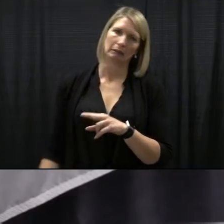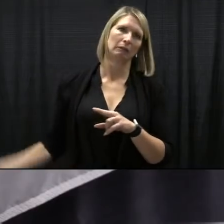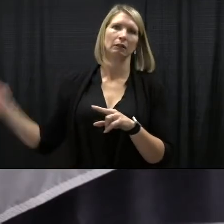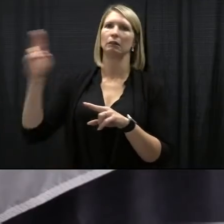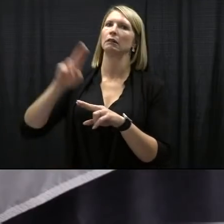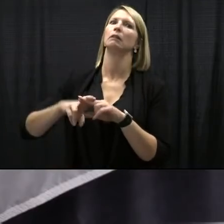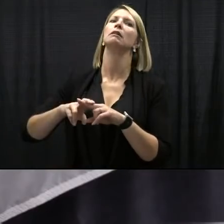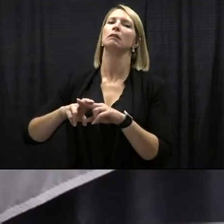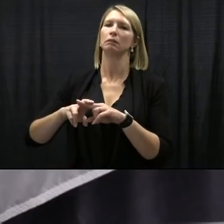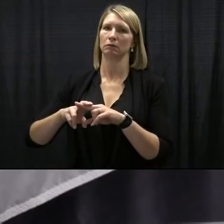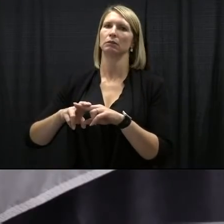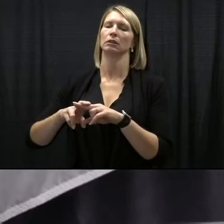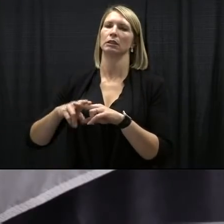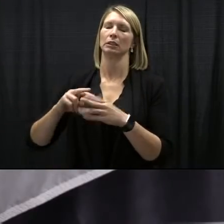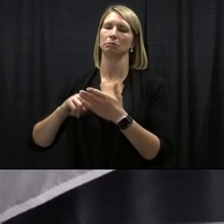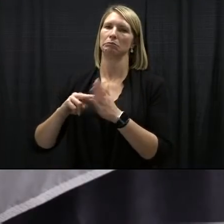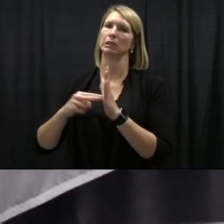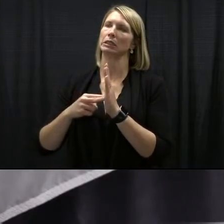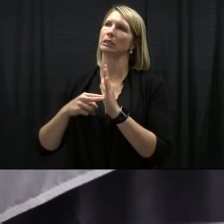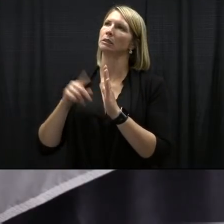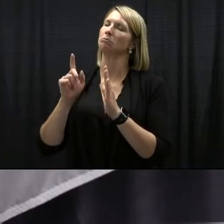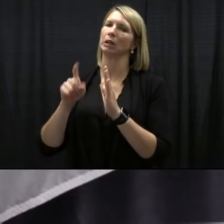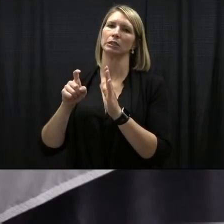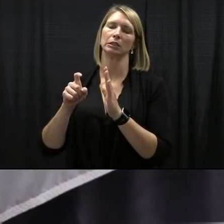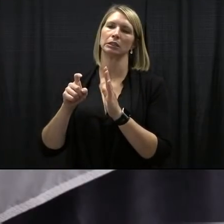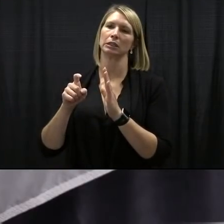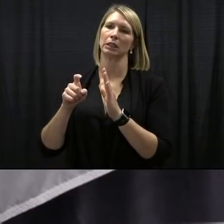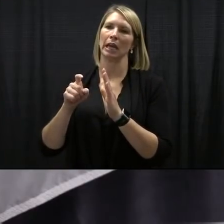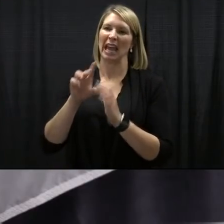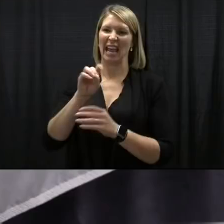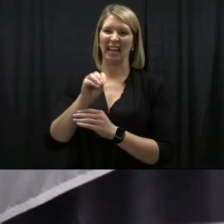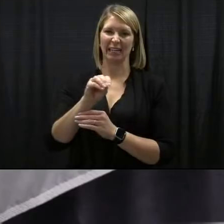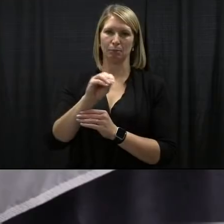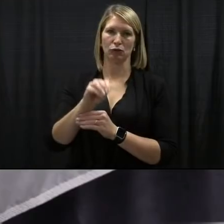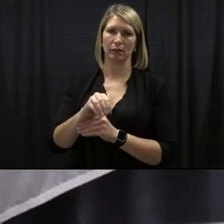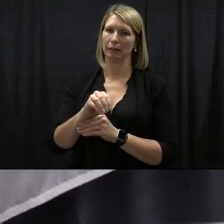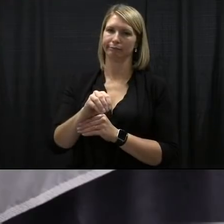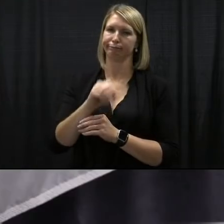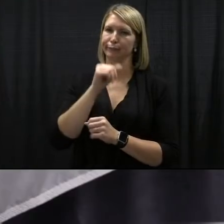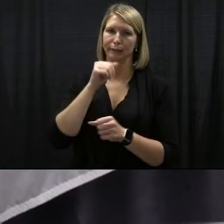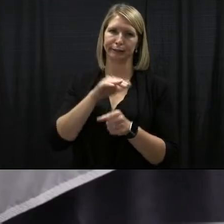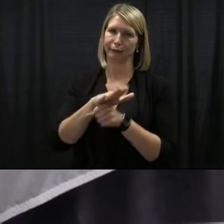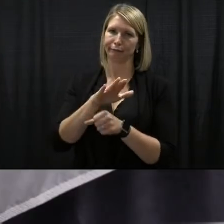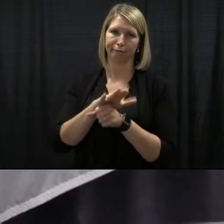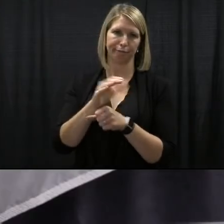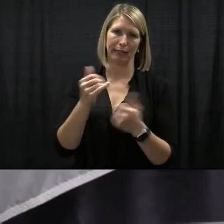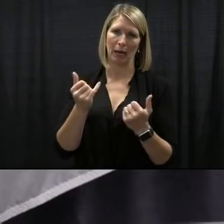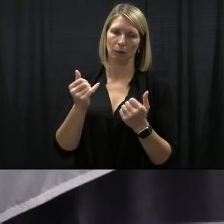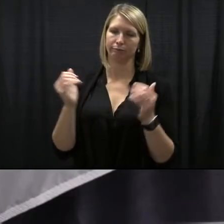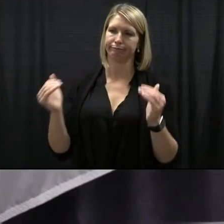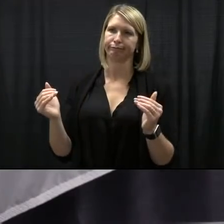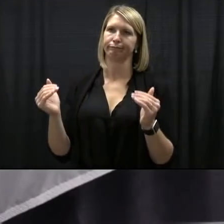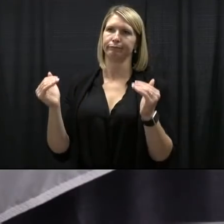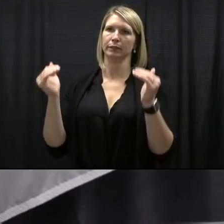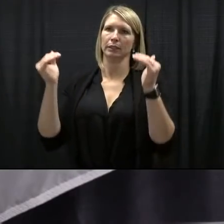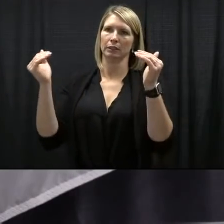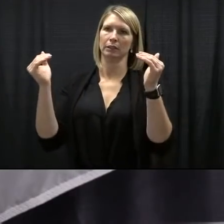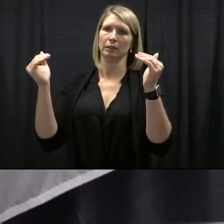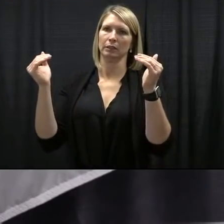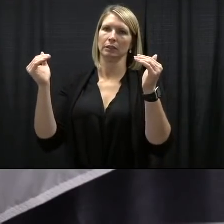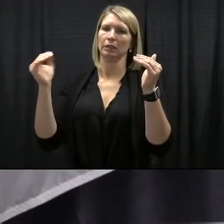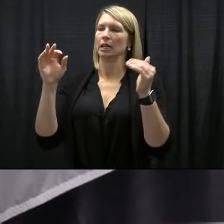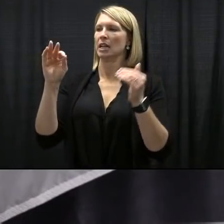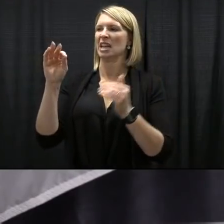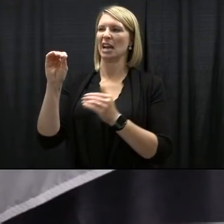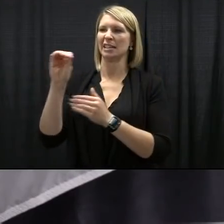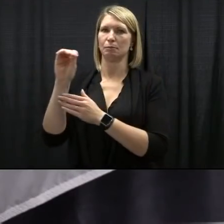population required to be vaccinated to achieve herd immunity. We know we're into the small section of the small tail of the curve